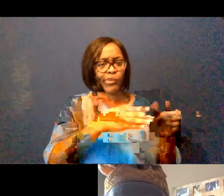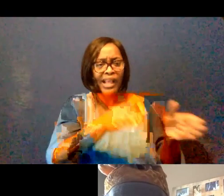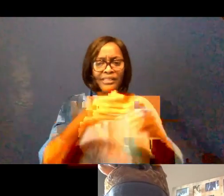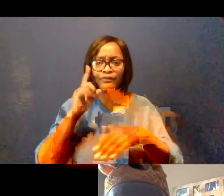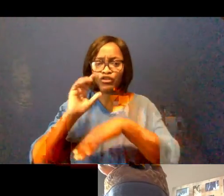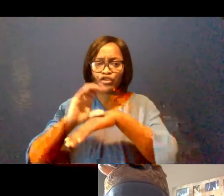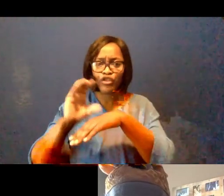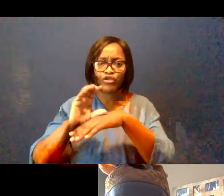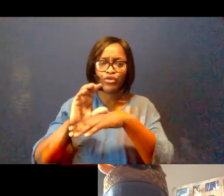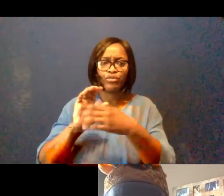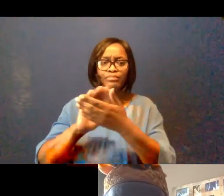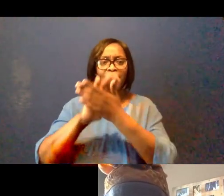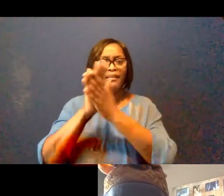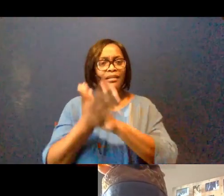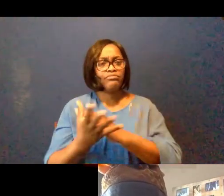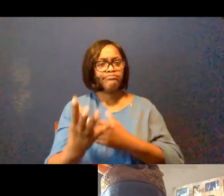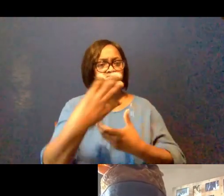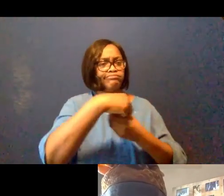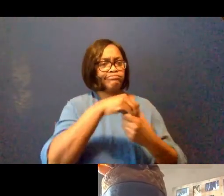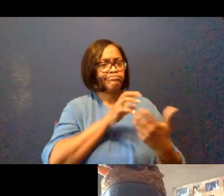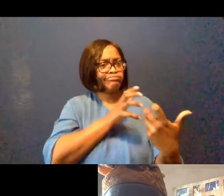parents?